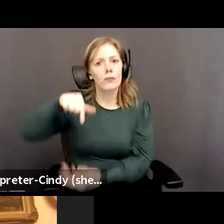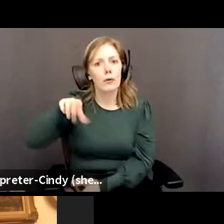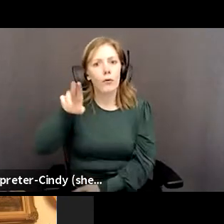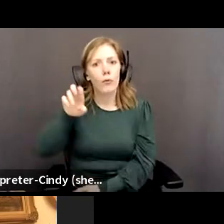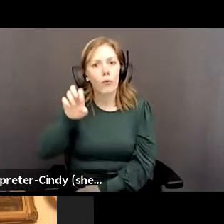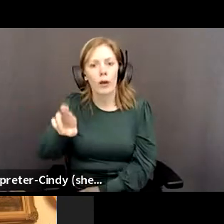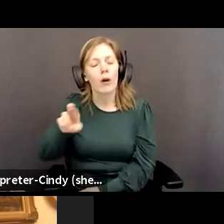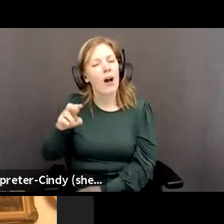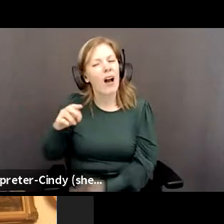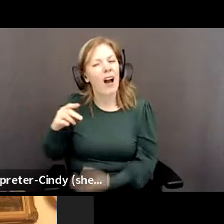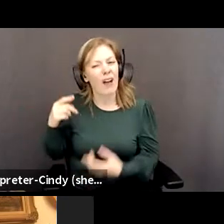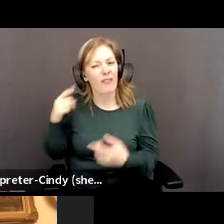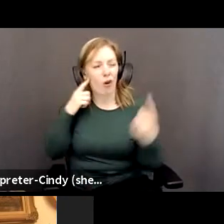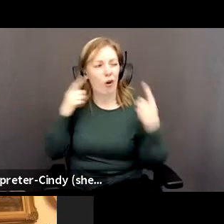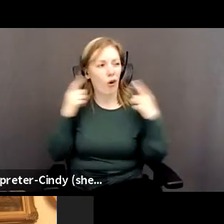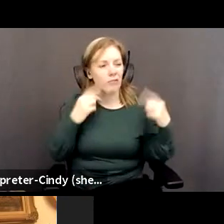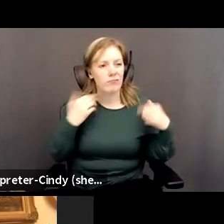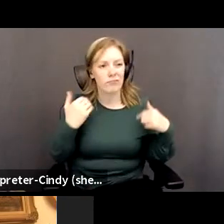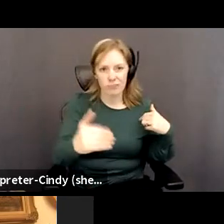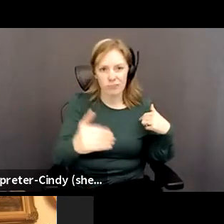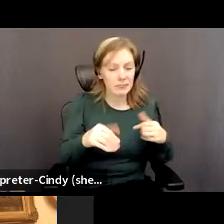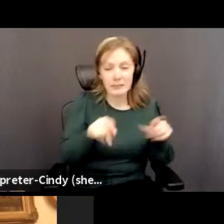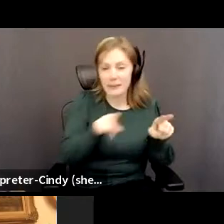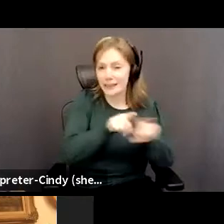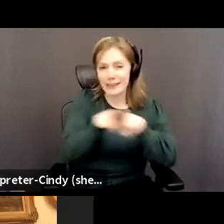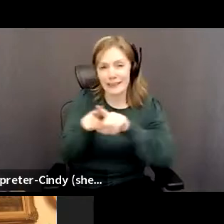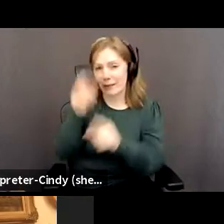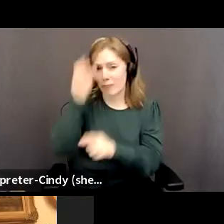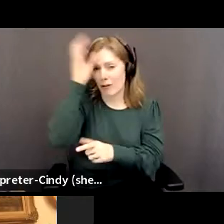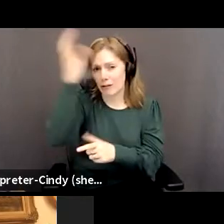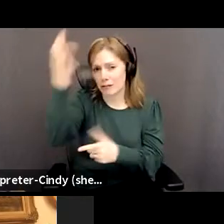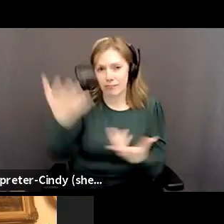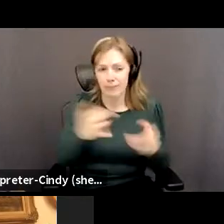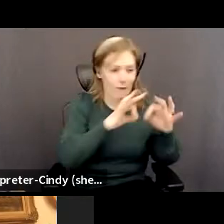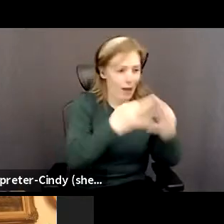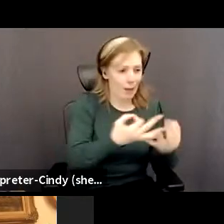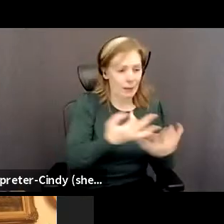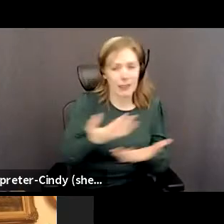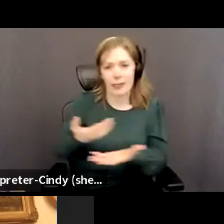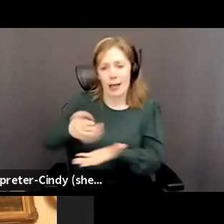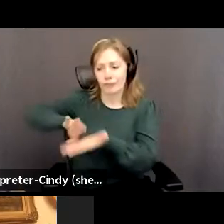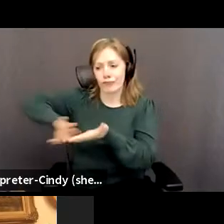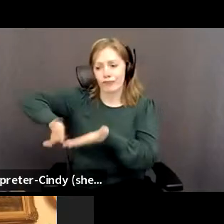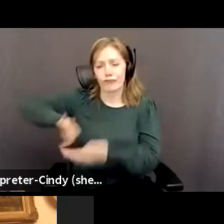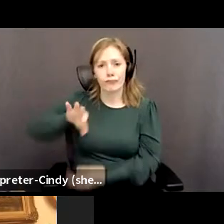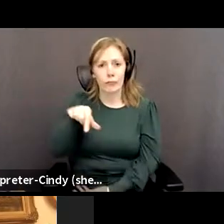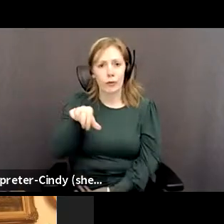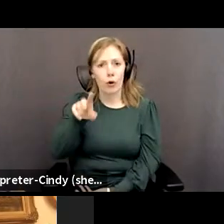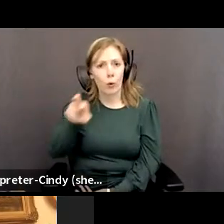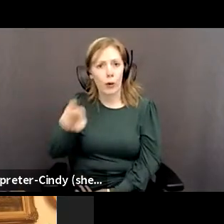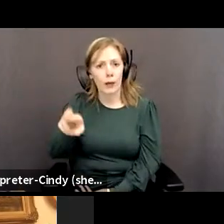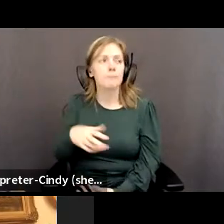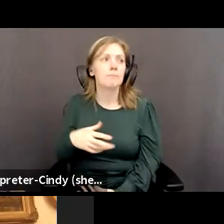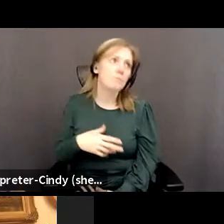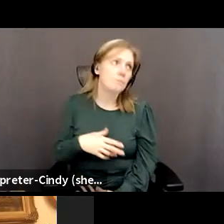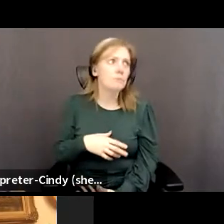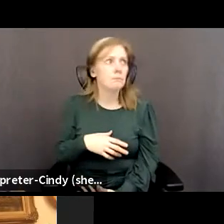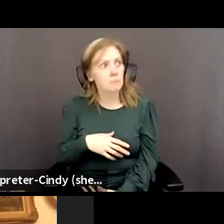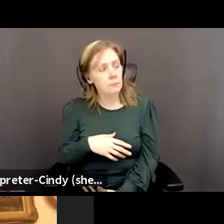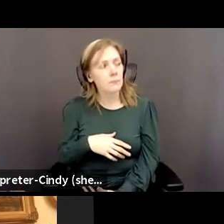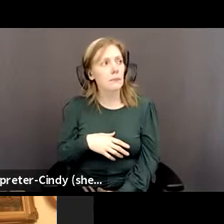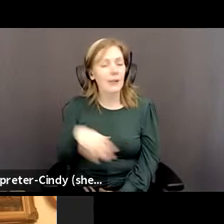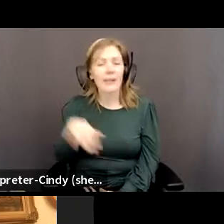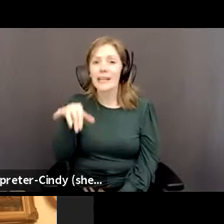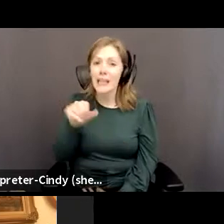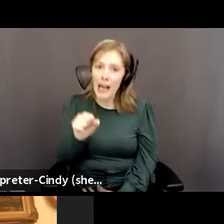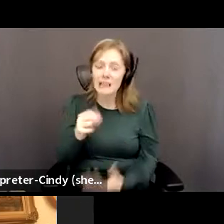been getting a lot. And it's the same with family, right? Like, and I think, you know, I think that's true for a lot of experiences, but I think it's only